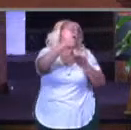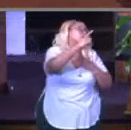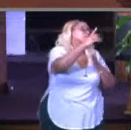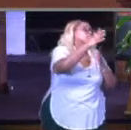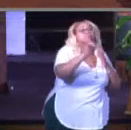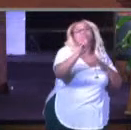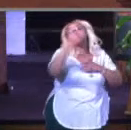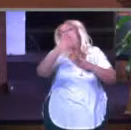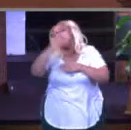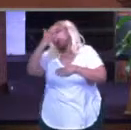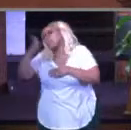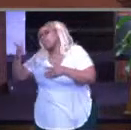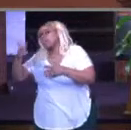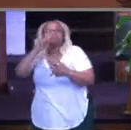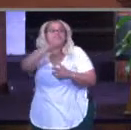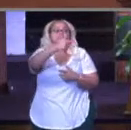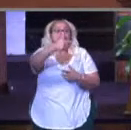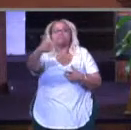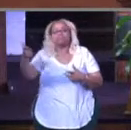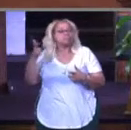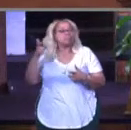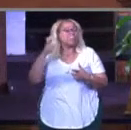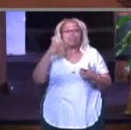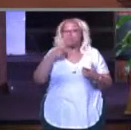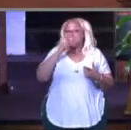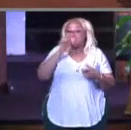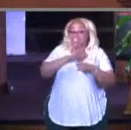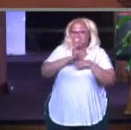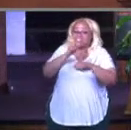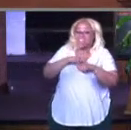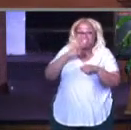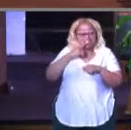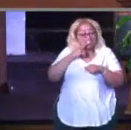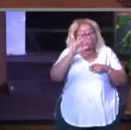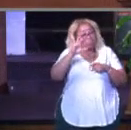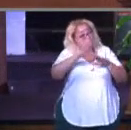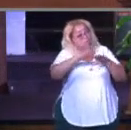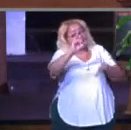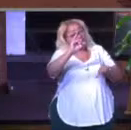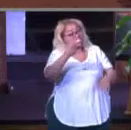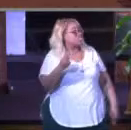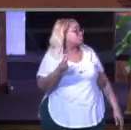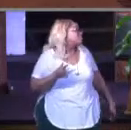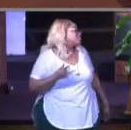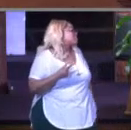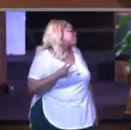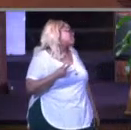next, one assignment to the next, one relationship to the next. We barely have enough time to put it on Instagram.